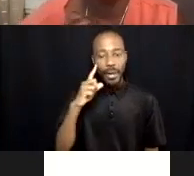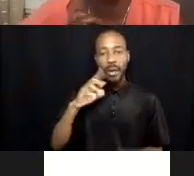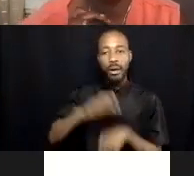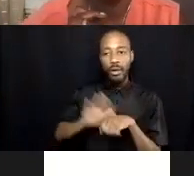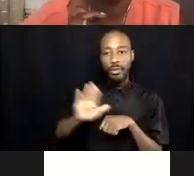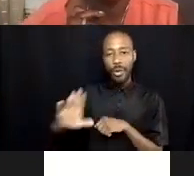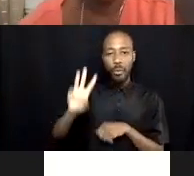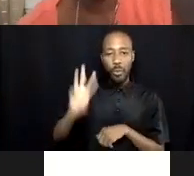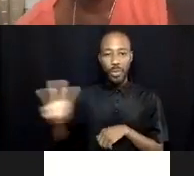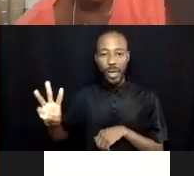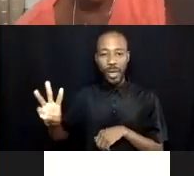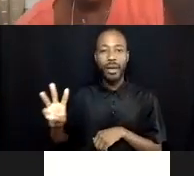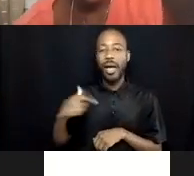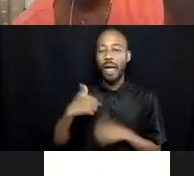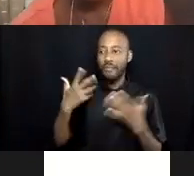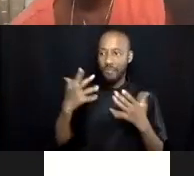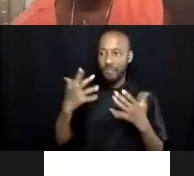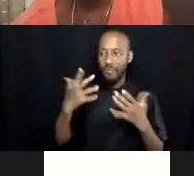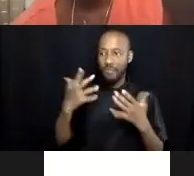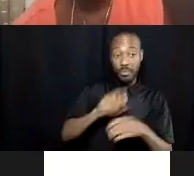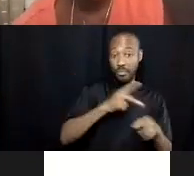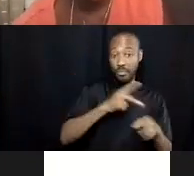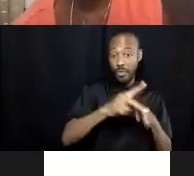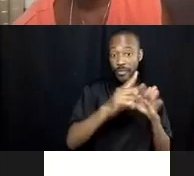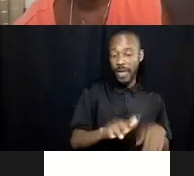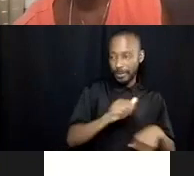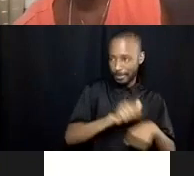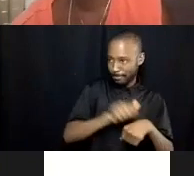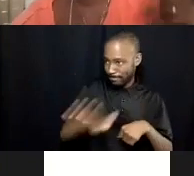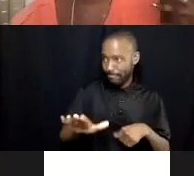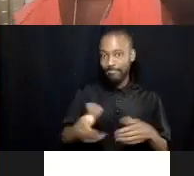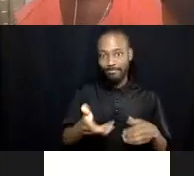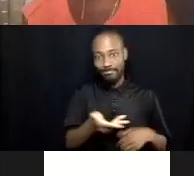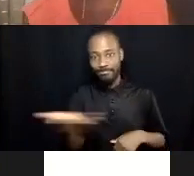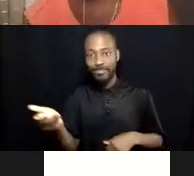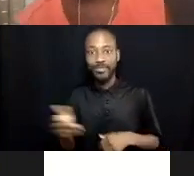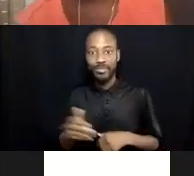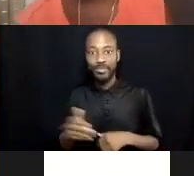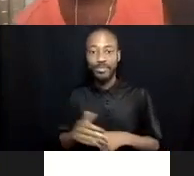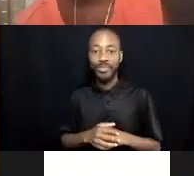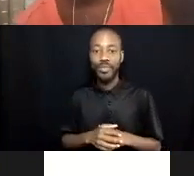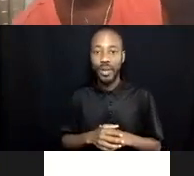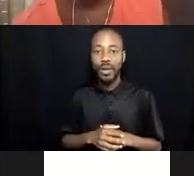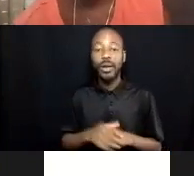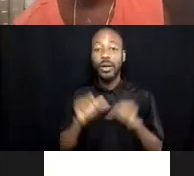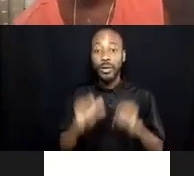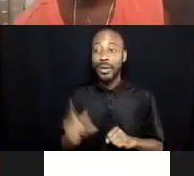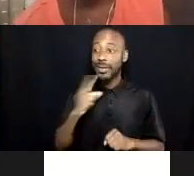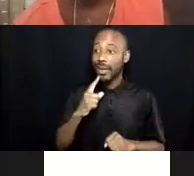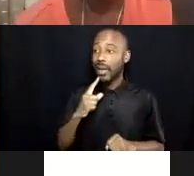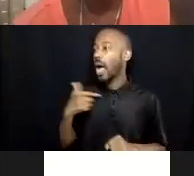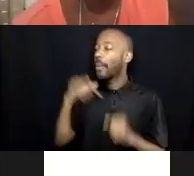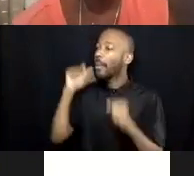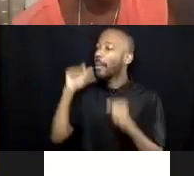because I've sent providers there, I think on their website, they have a place where you can say, I am an amazing provider and I want